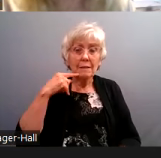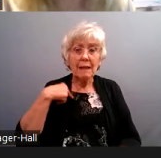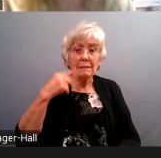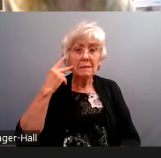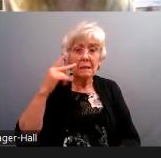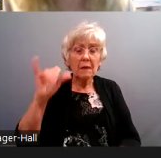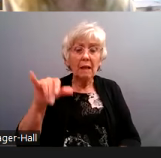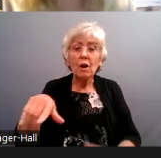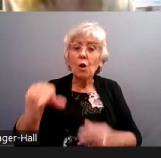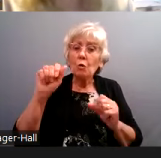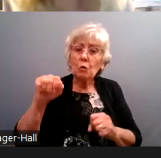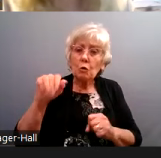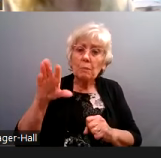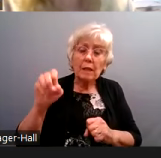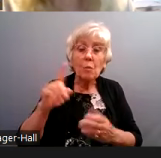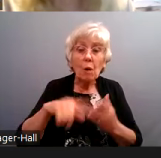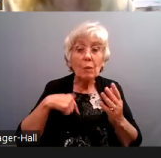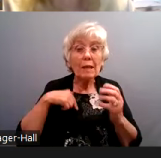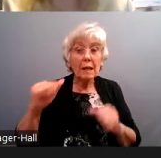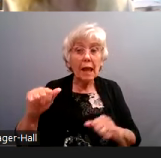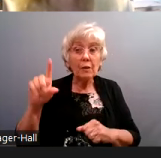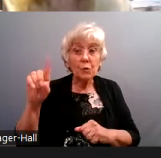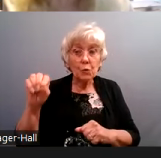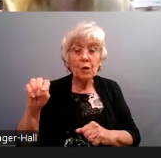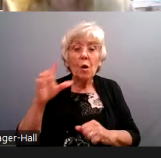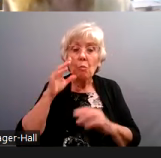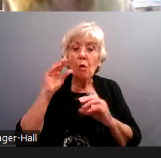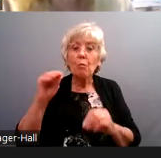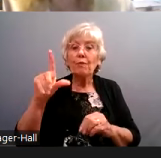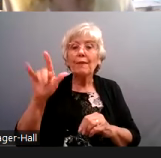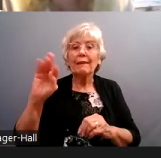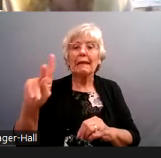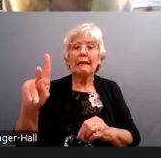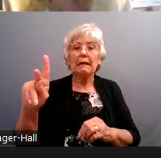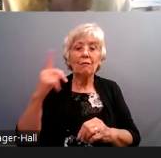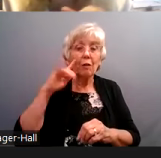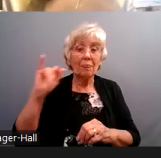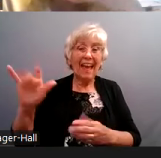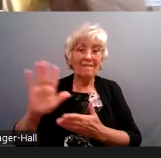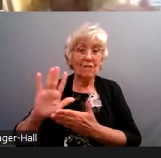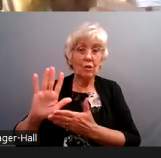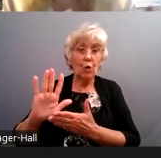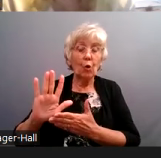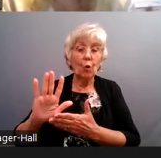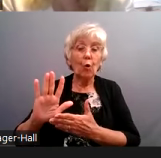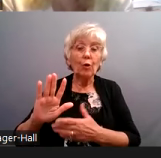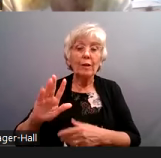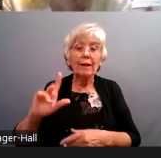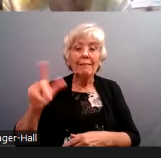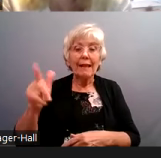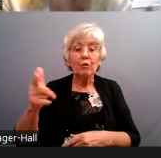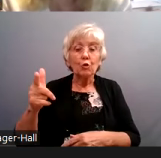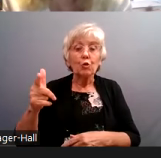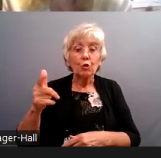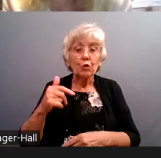So it could be, what we can do is we will put the link to this video in when I load up